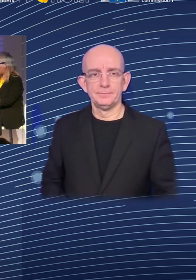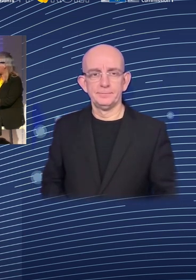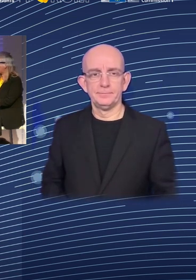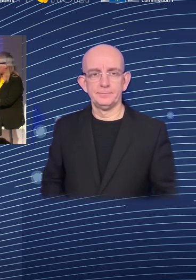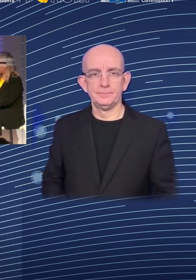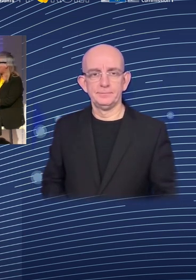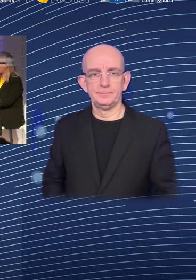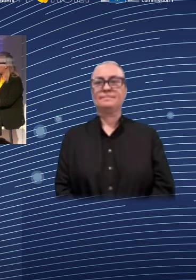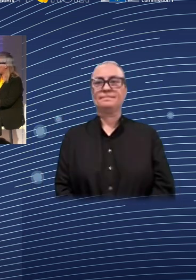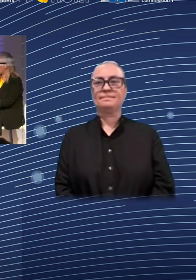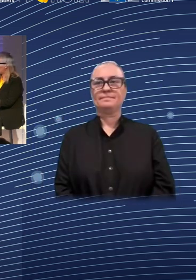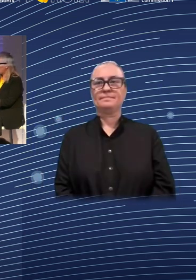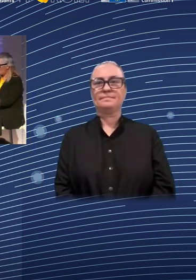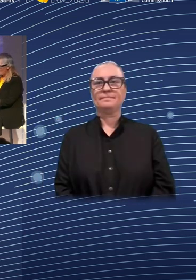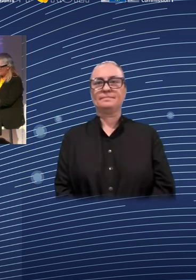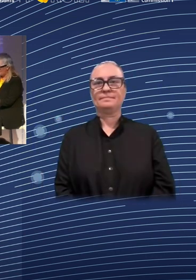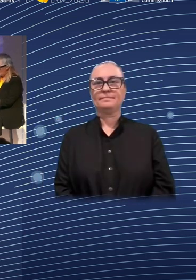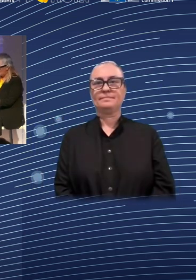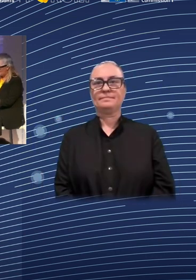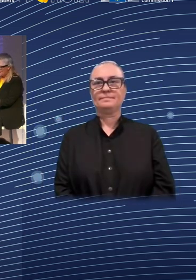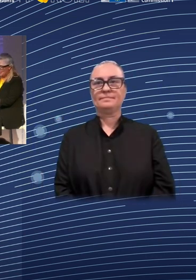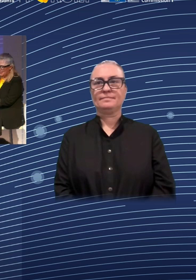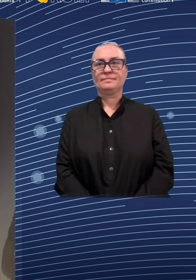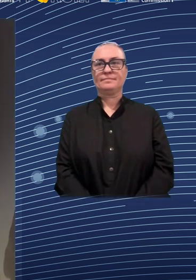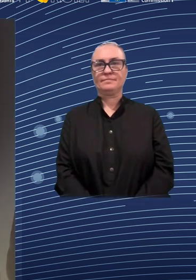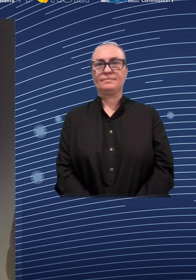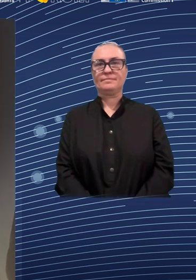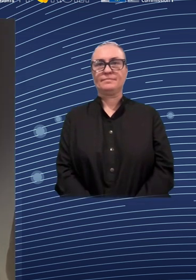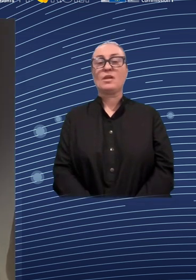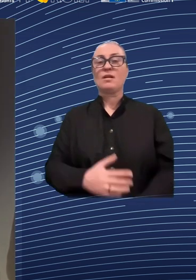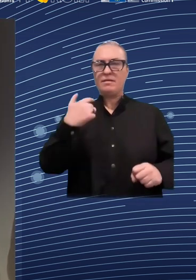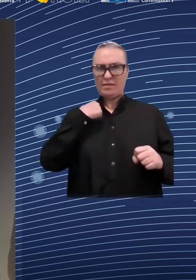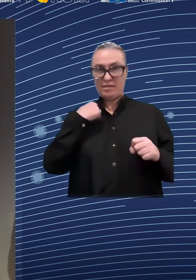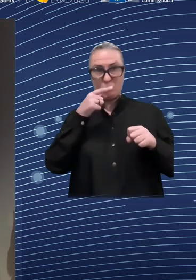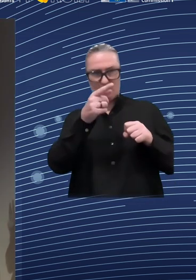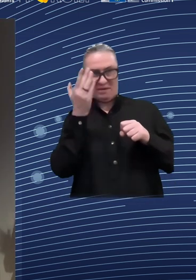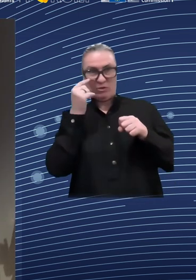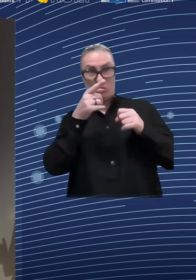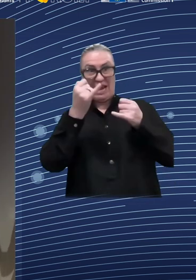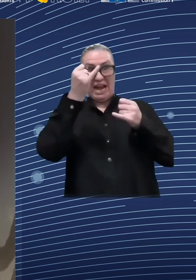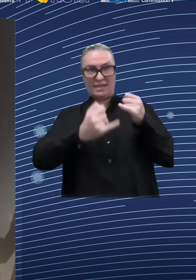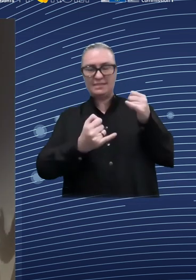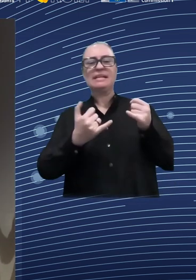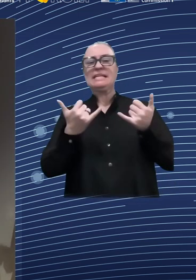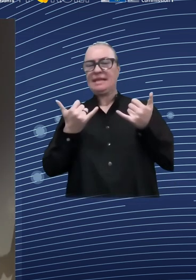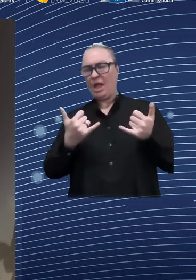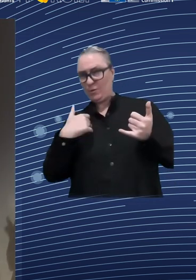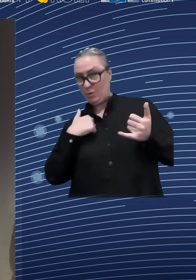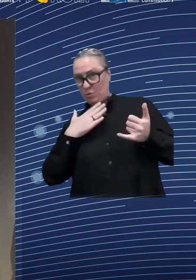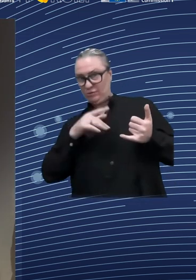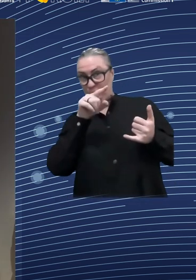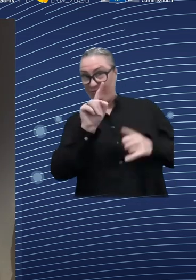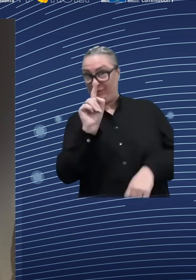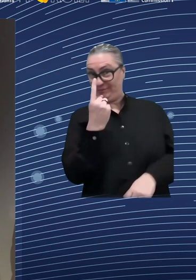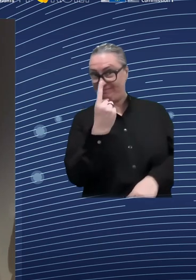had to get a lot of different stakeholders involved for a certification scheme. Can you tell us how you built trust when you're working, particularly if you're working